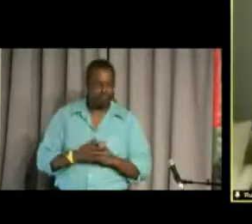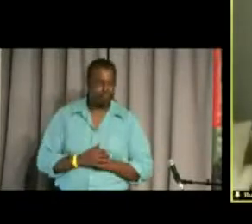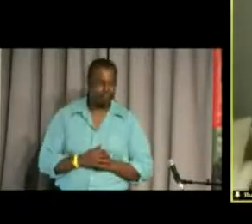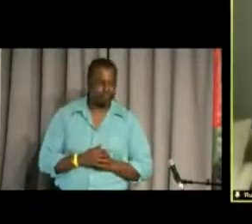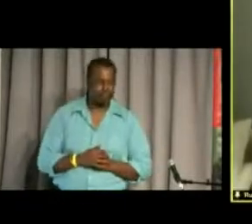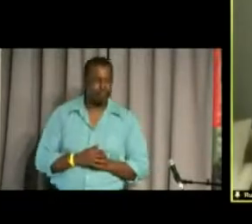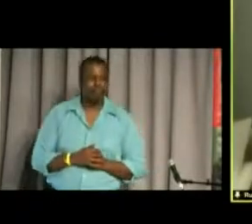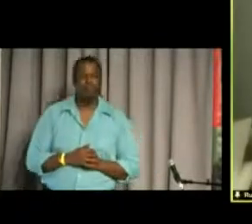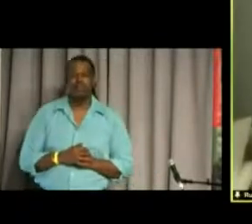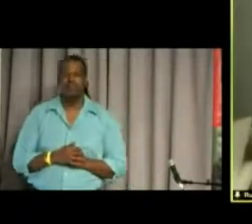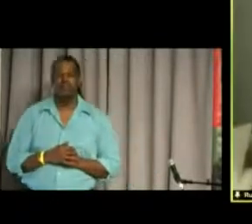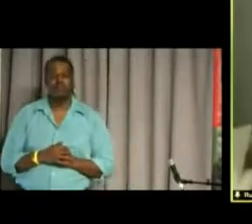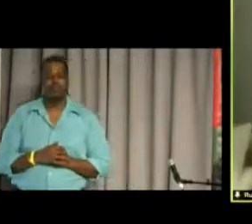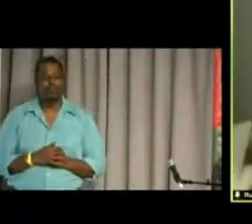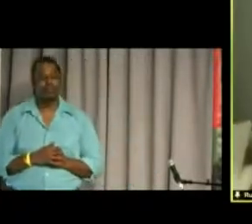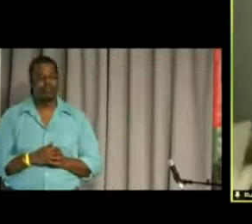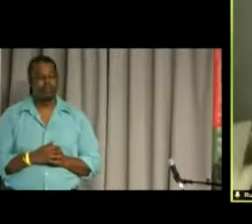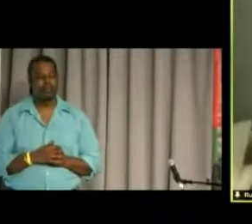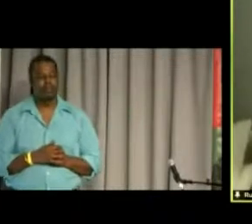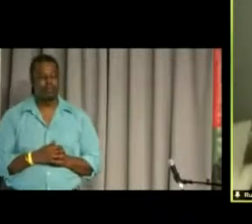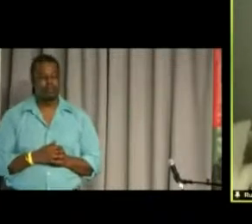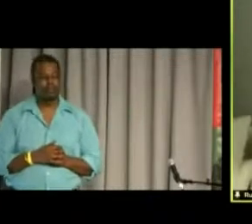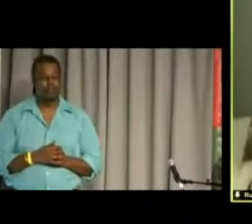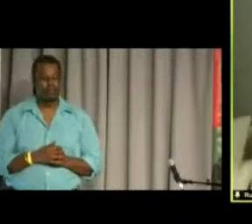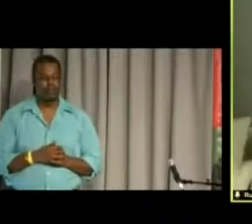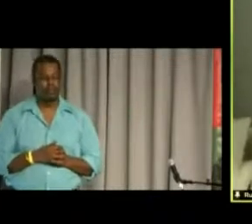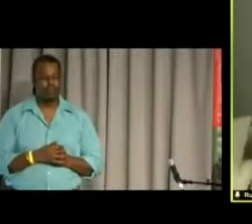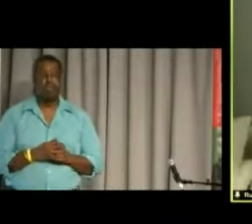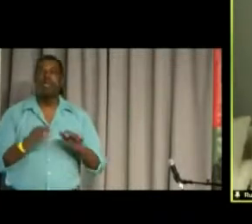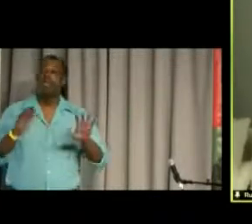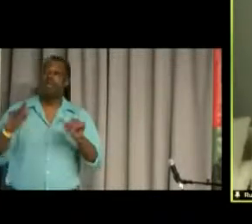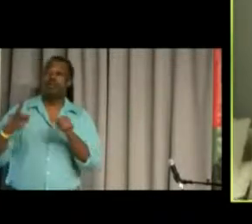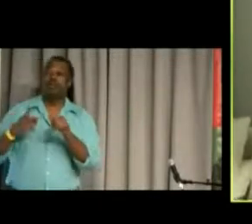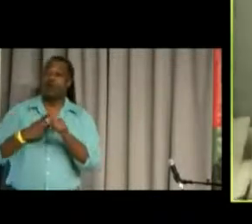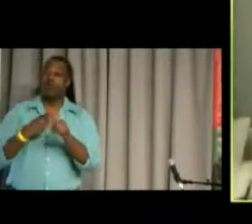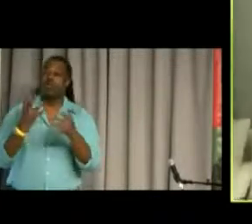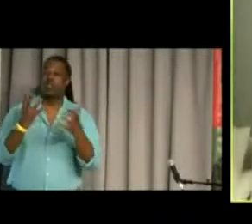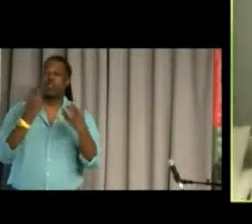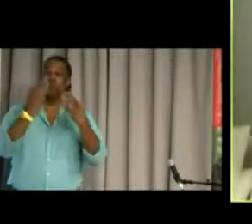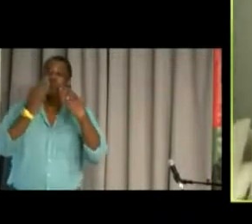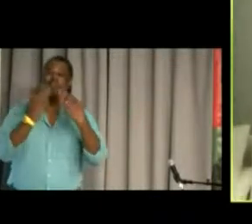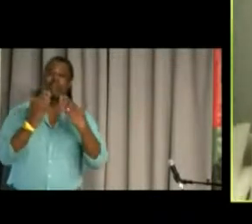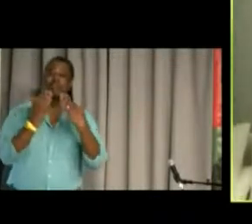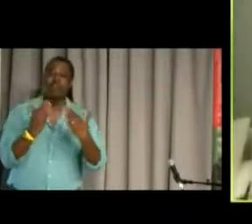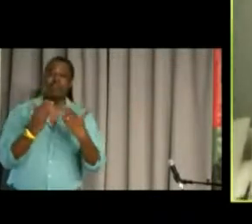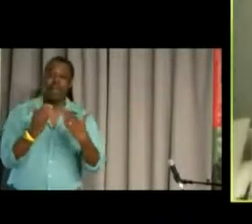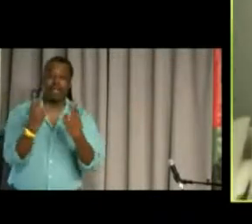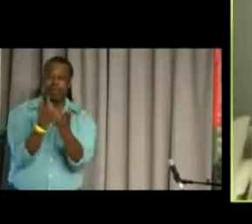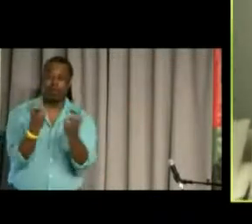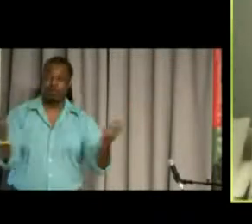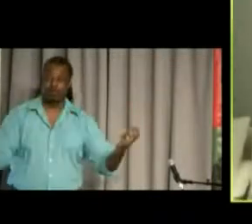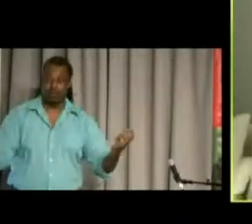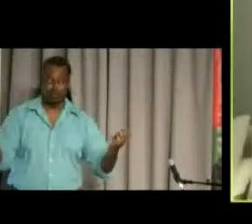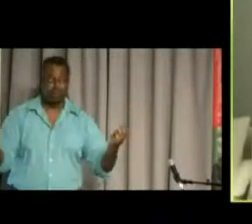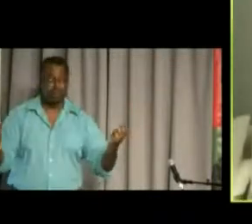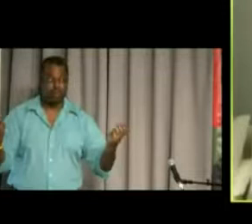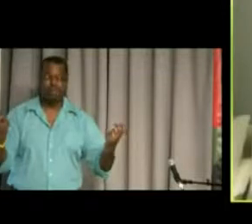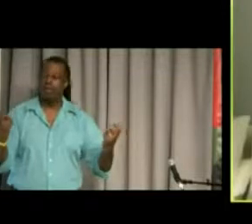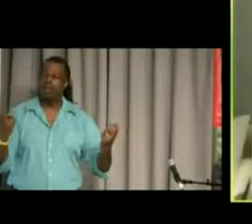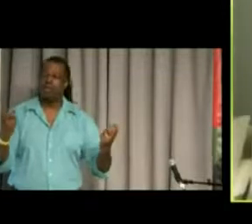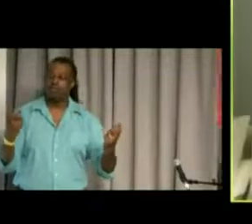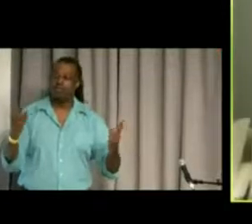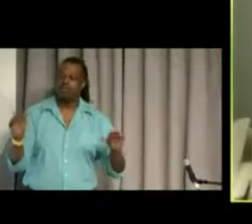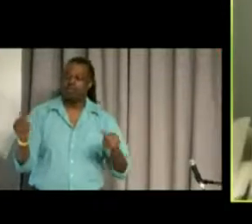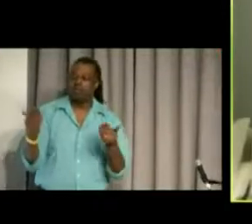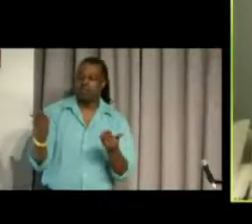Yes. So one, I just want to thank the tribunal for providing me with the